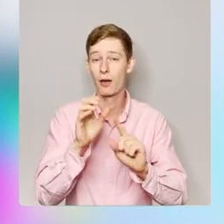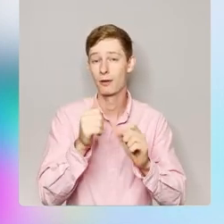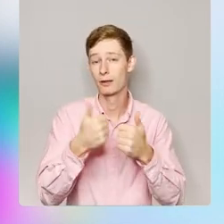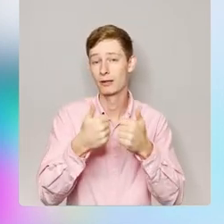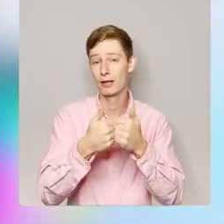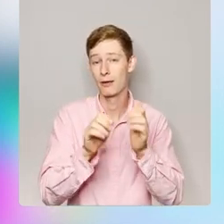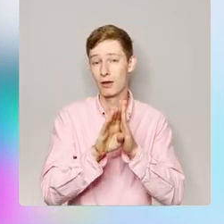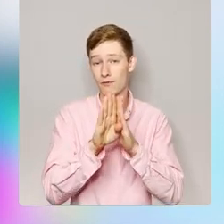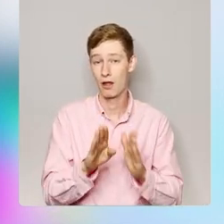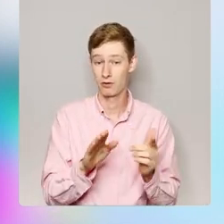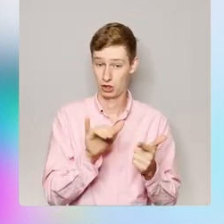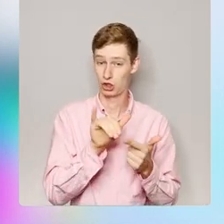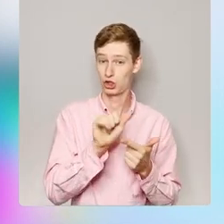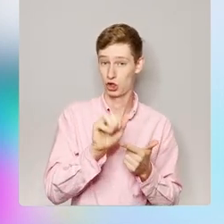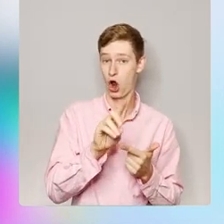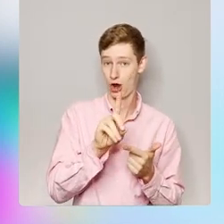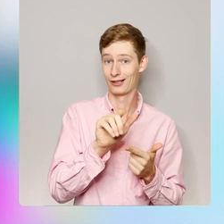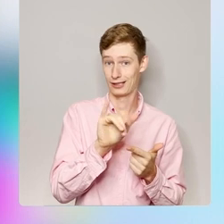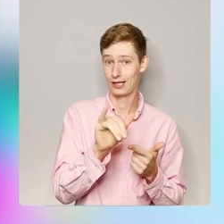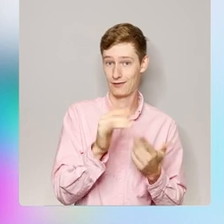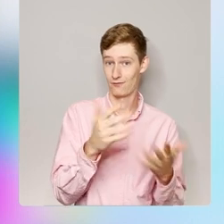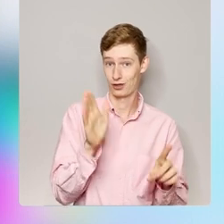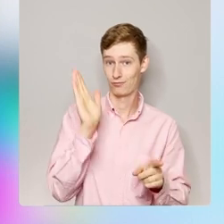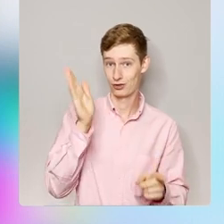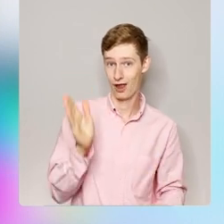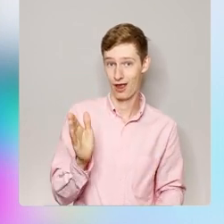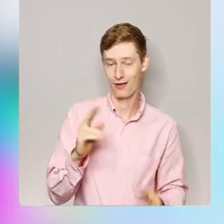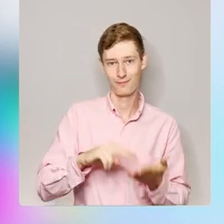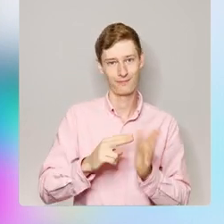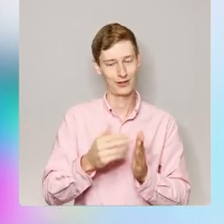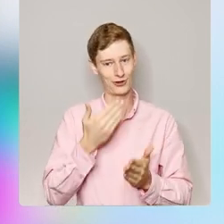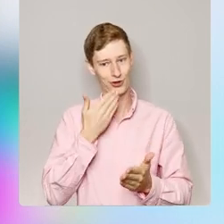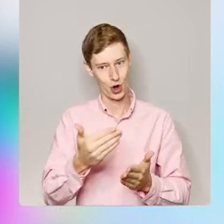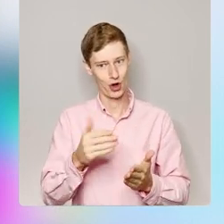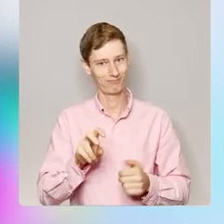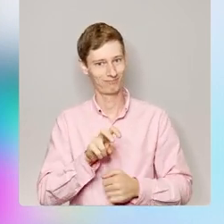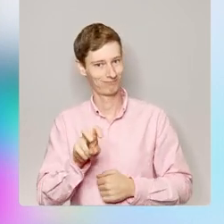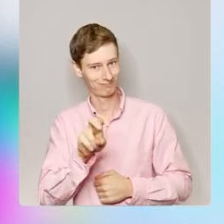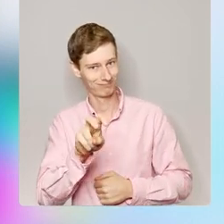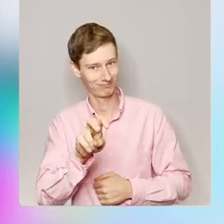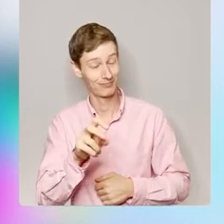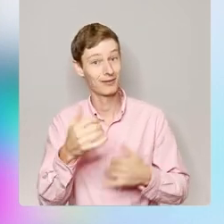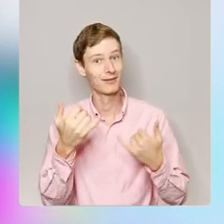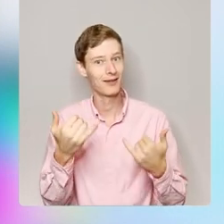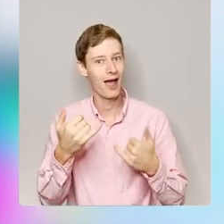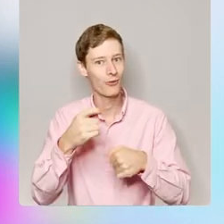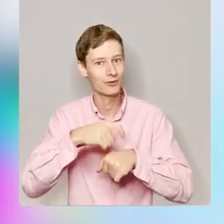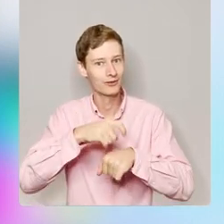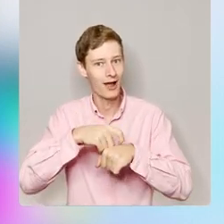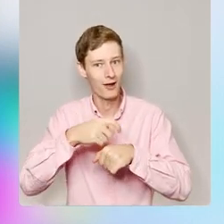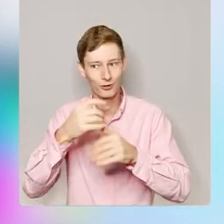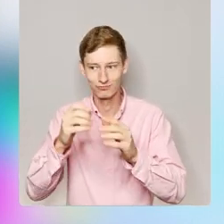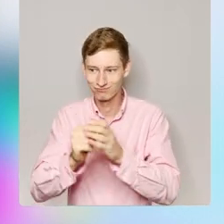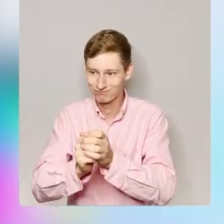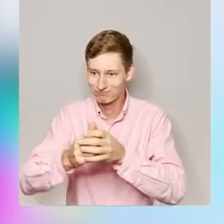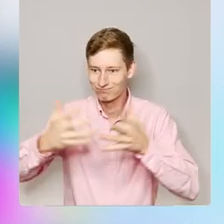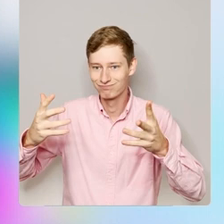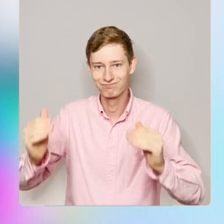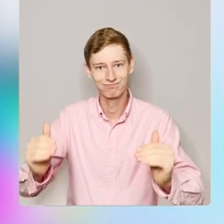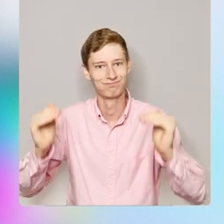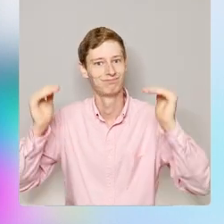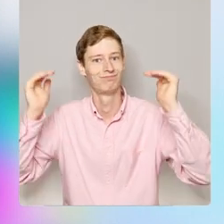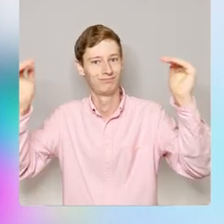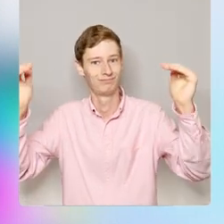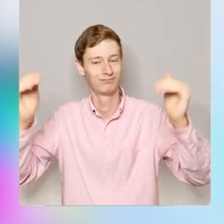technology platform that Yardley presented, we're well on this journey. But now it's time to expand that journey.